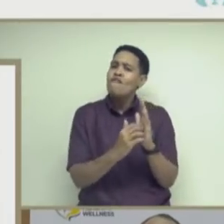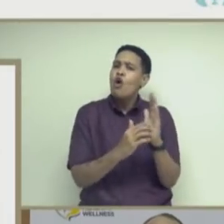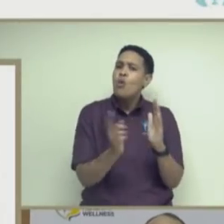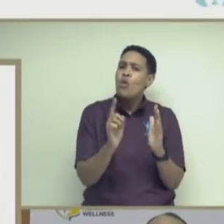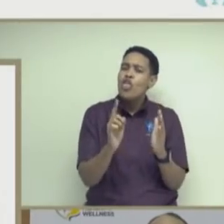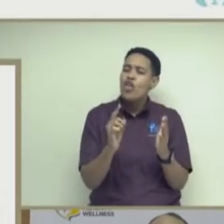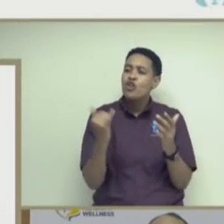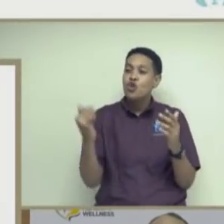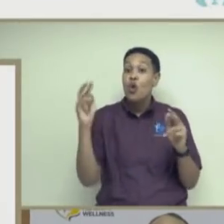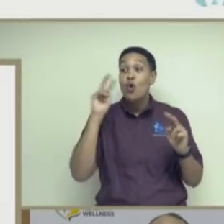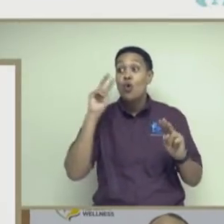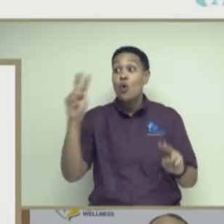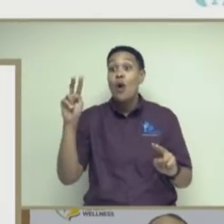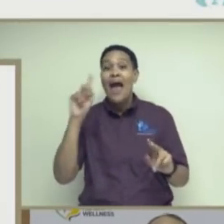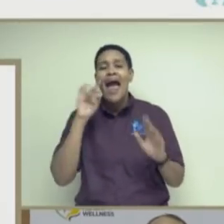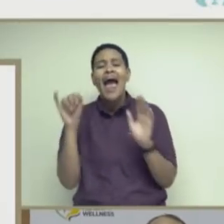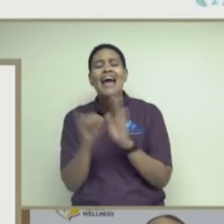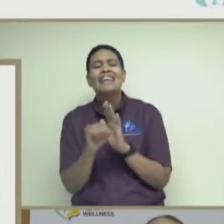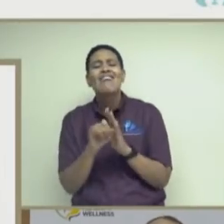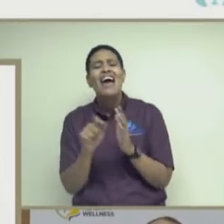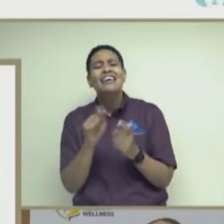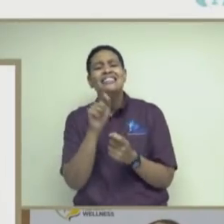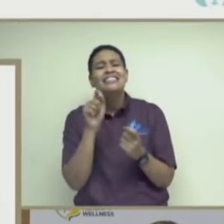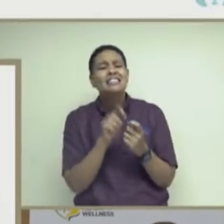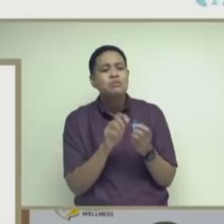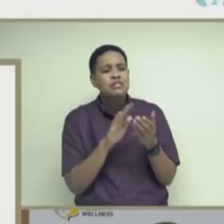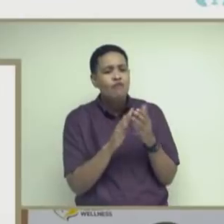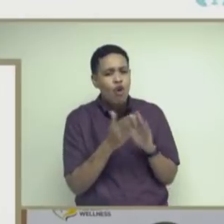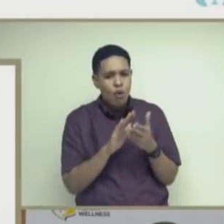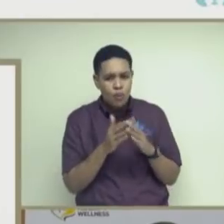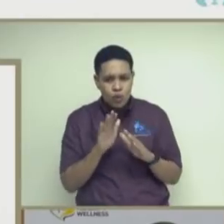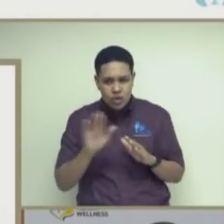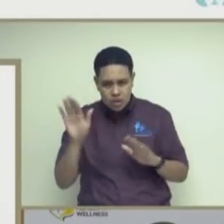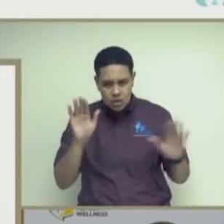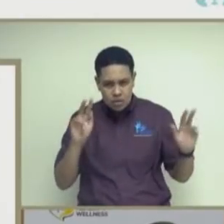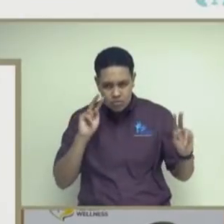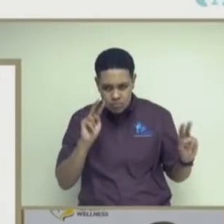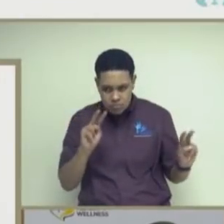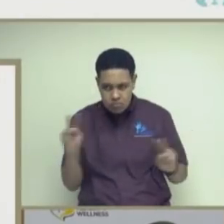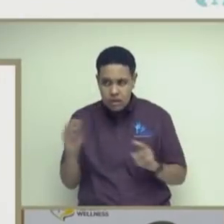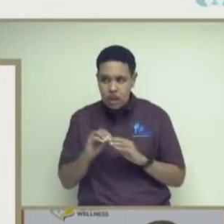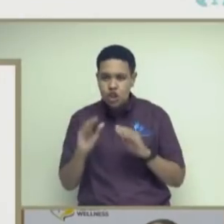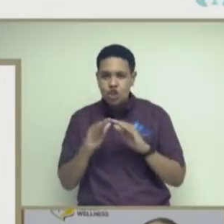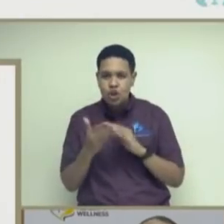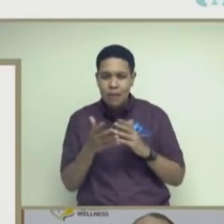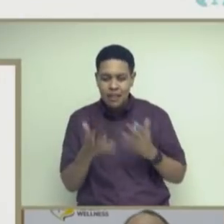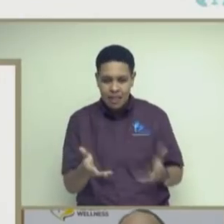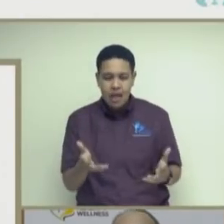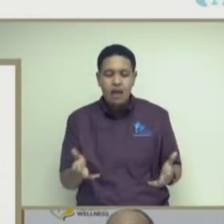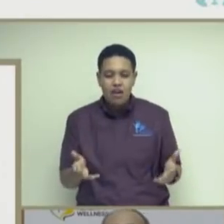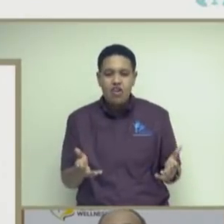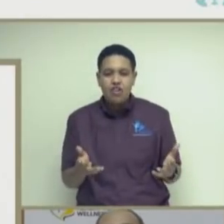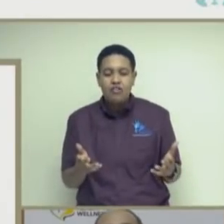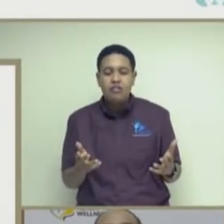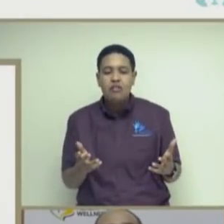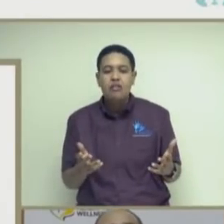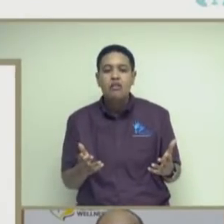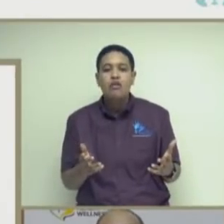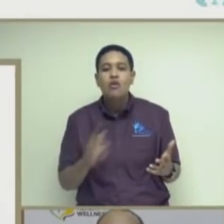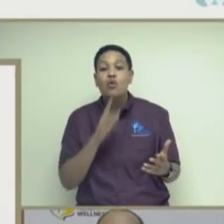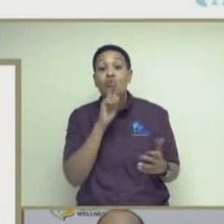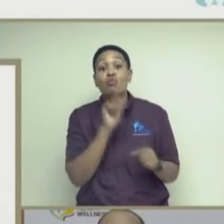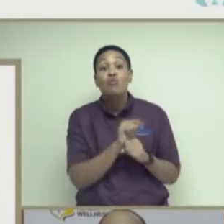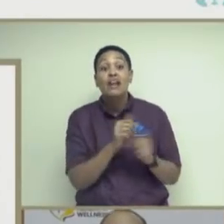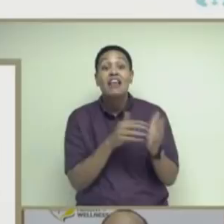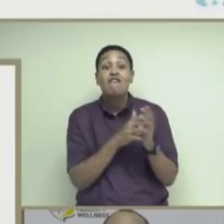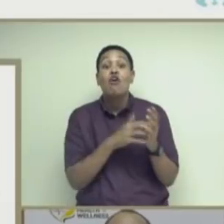you can now identify specific communities in Jamaica that would be